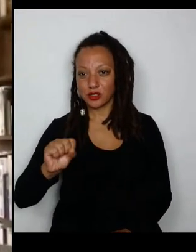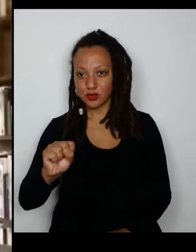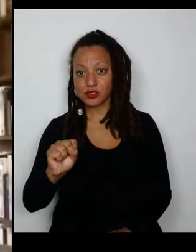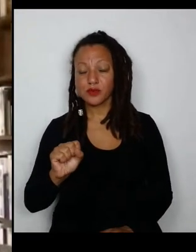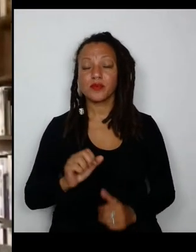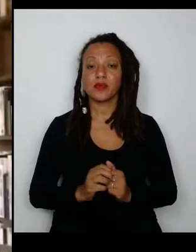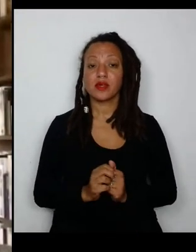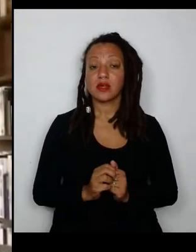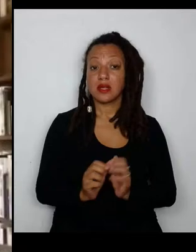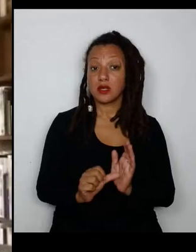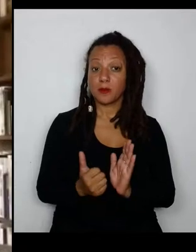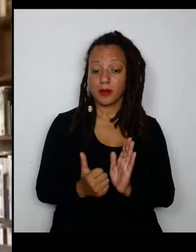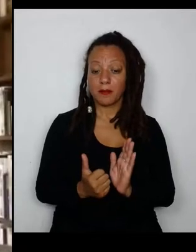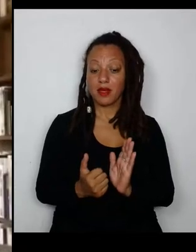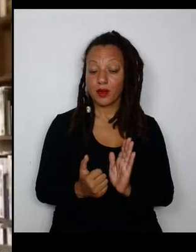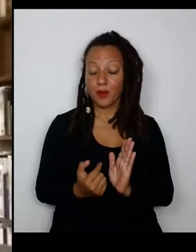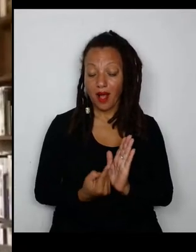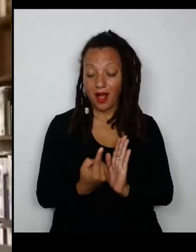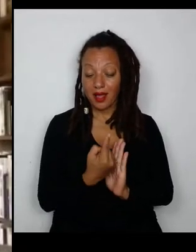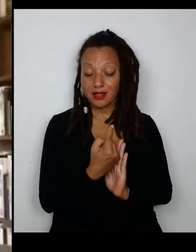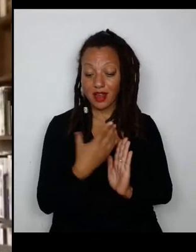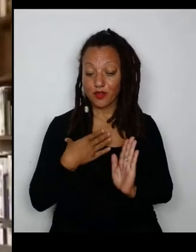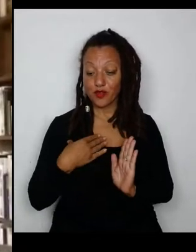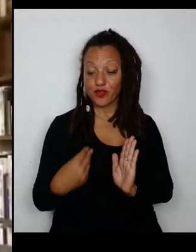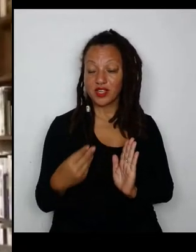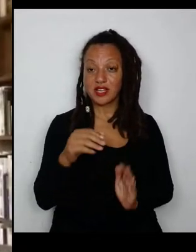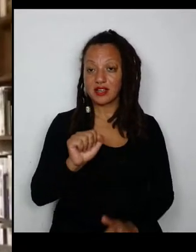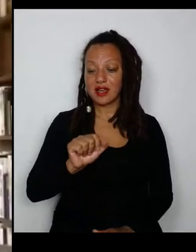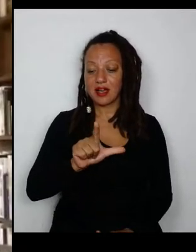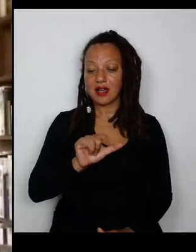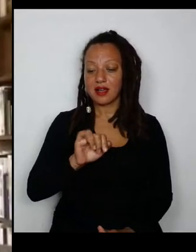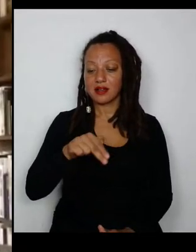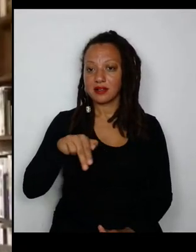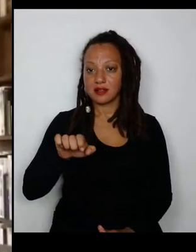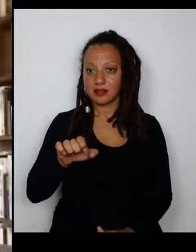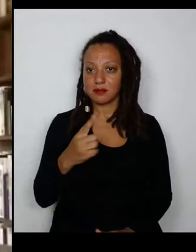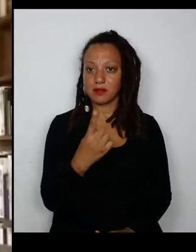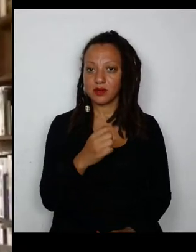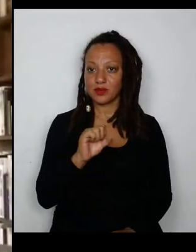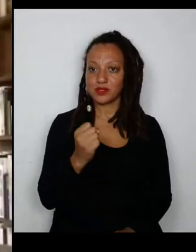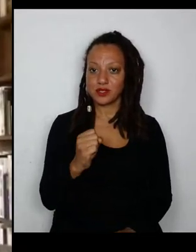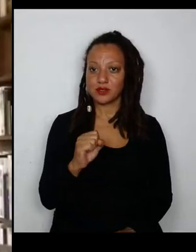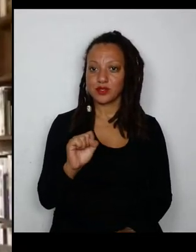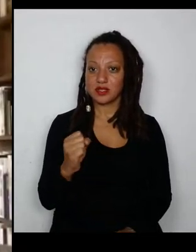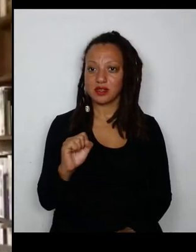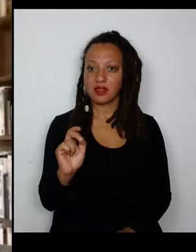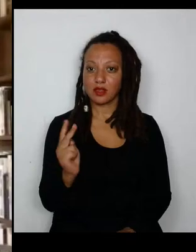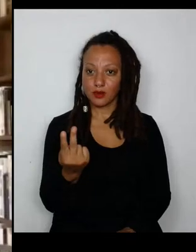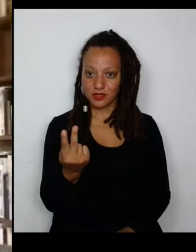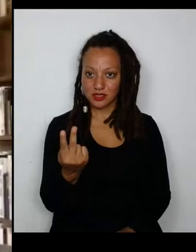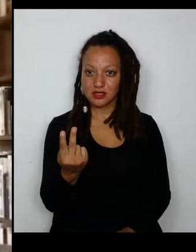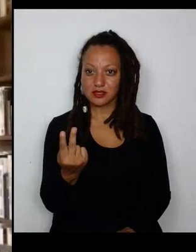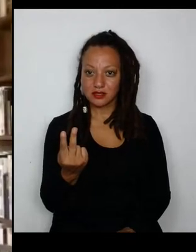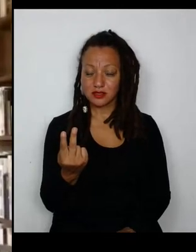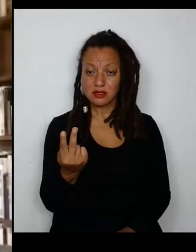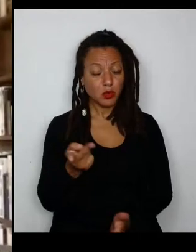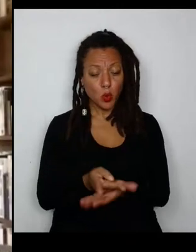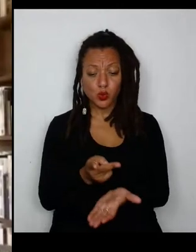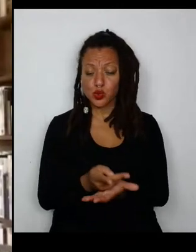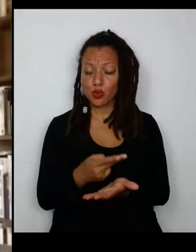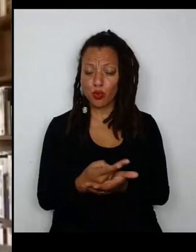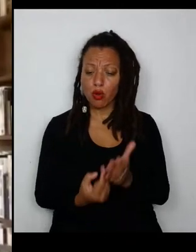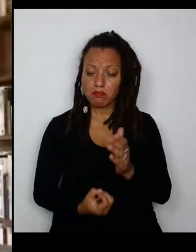in 1892 and then he went on really consistently to keep producing these long often densely